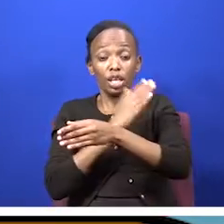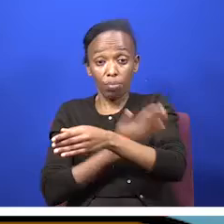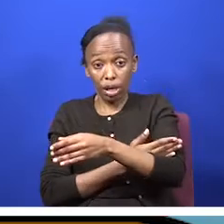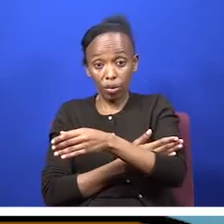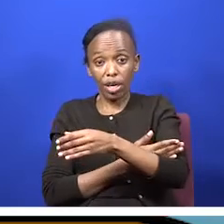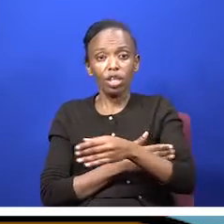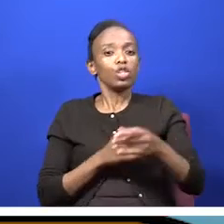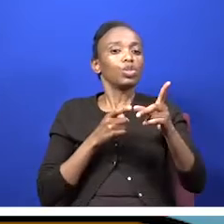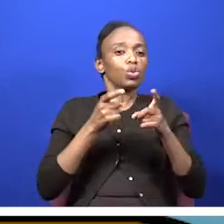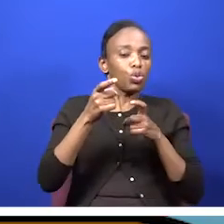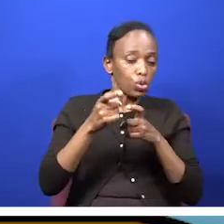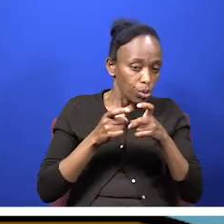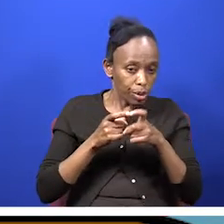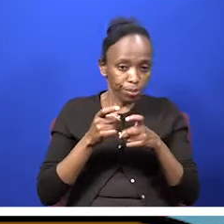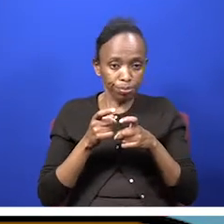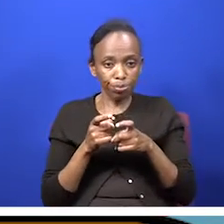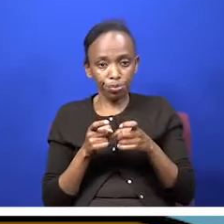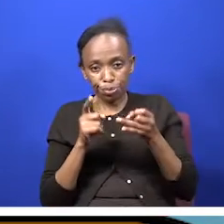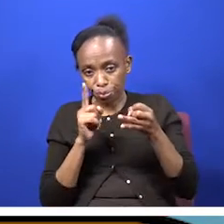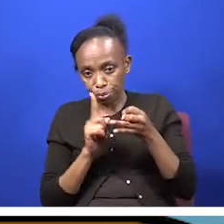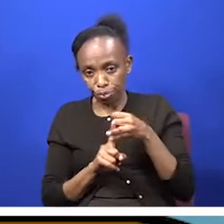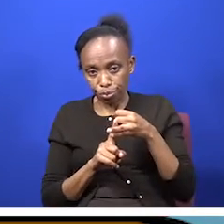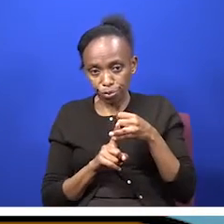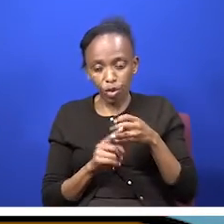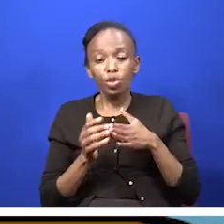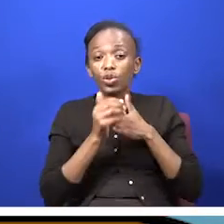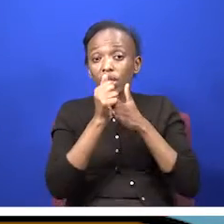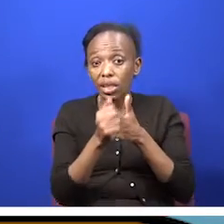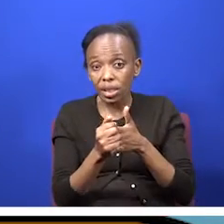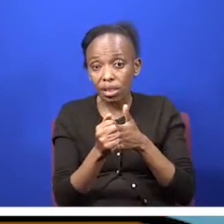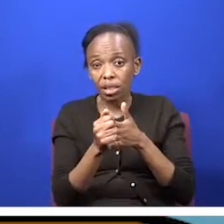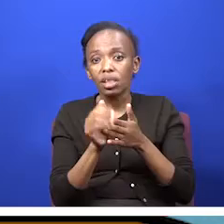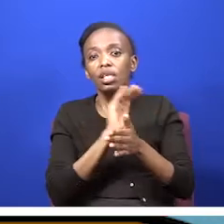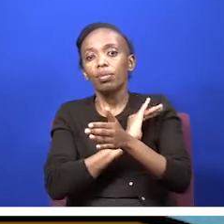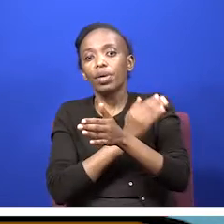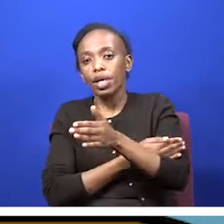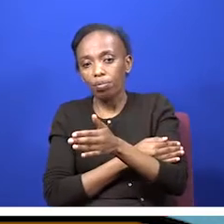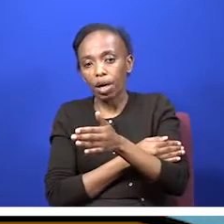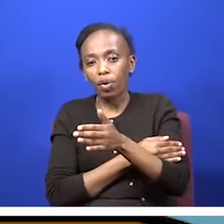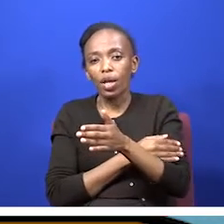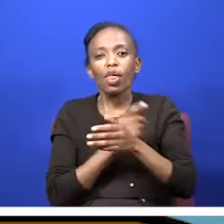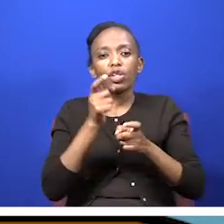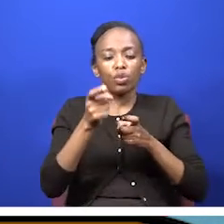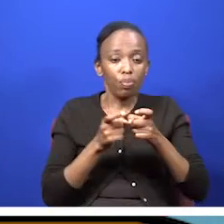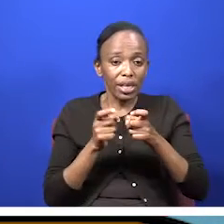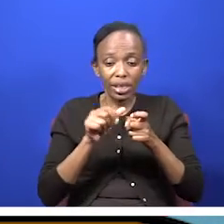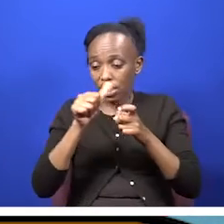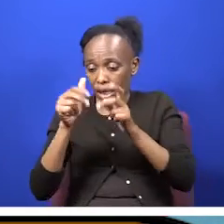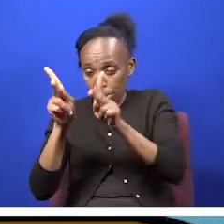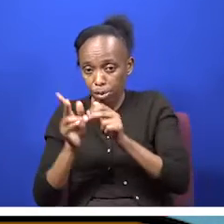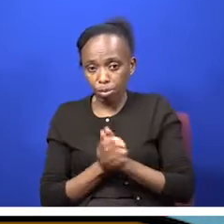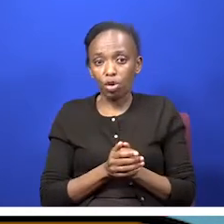given? Power. Power to rule. Power to? Rule. Power to lead. Power to lead. And power to